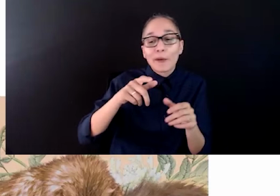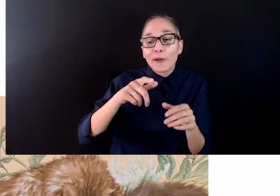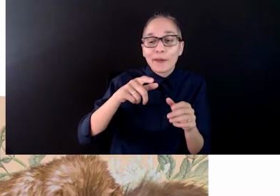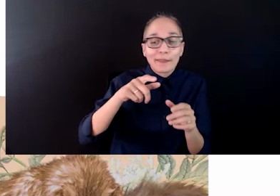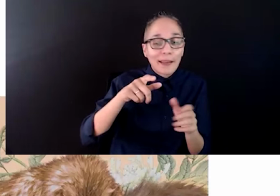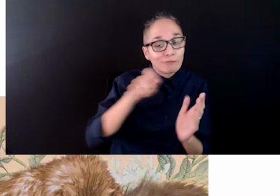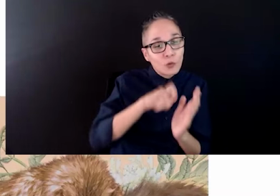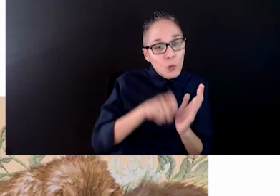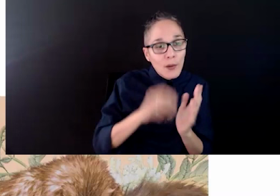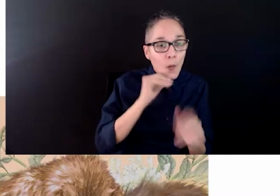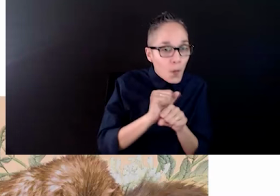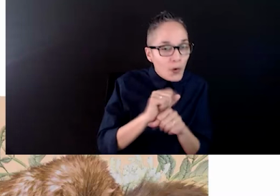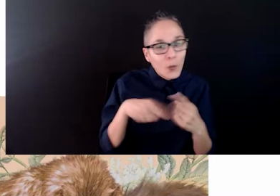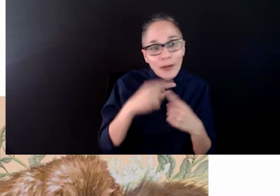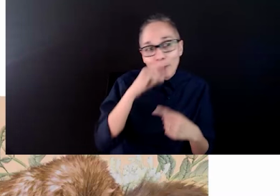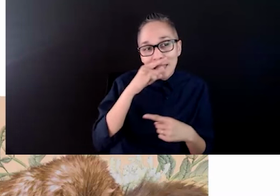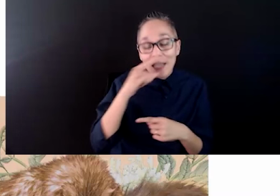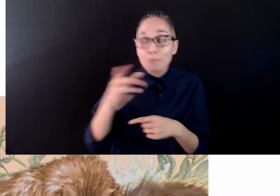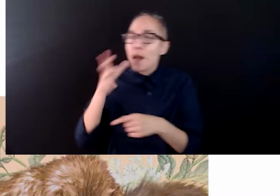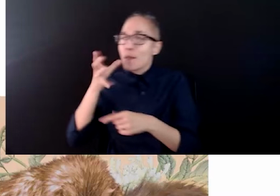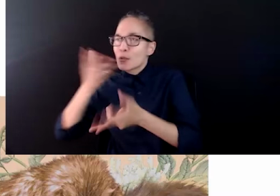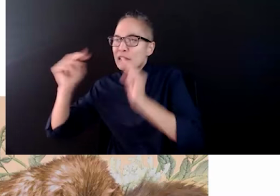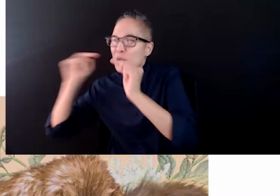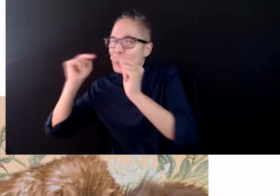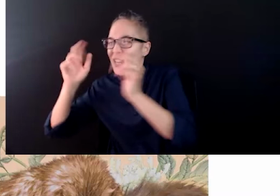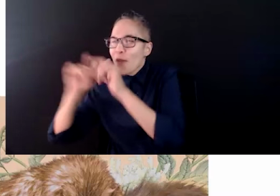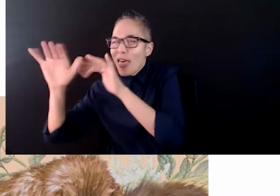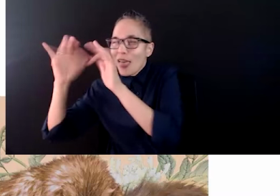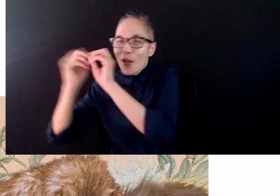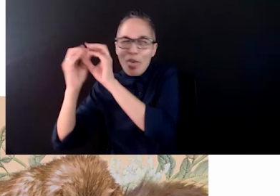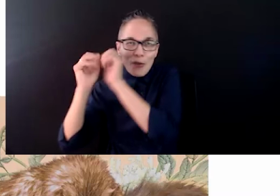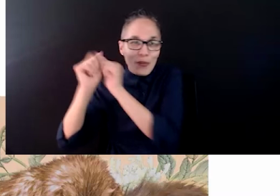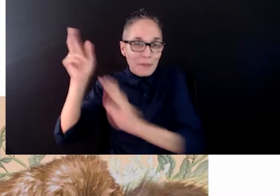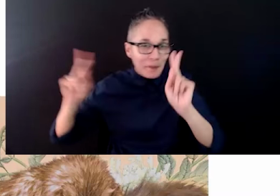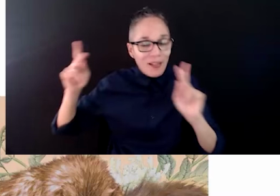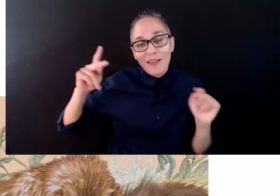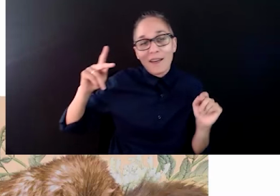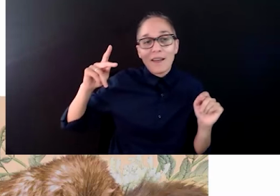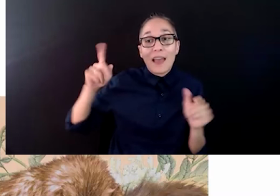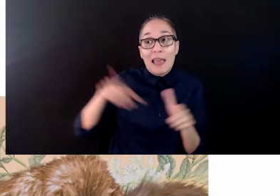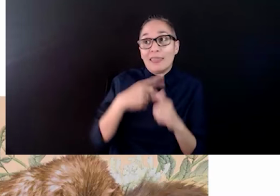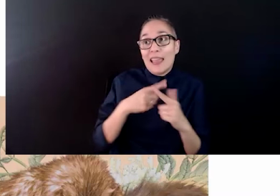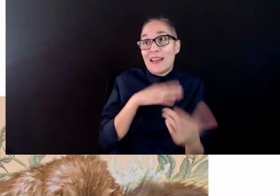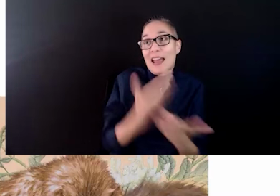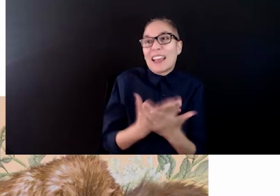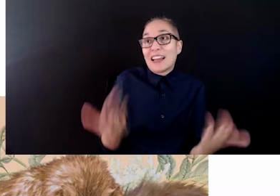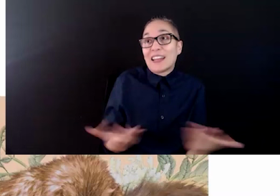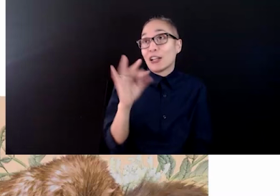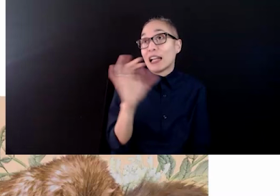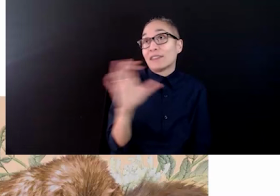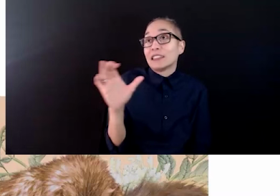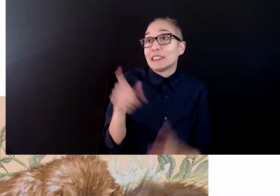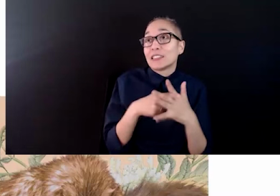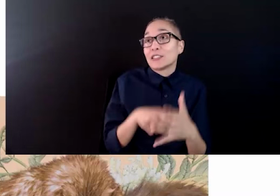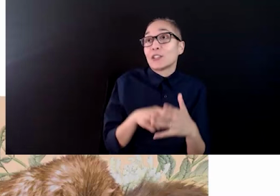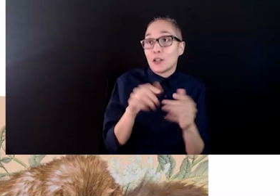playing Legos and things like that while negotiations were going on. And I got here, I started working as an organizer